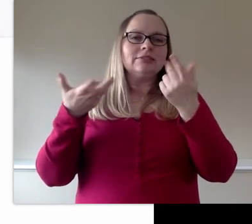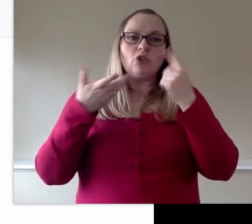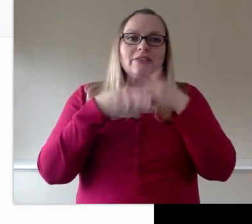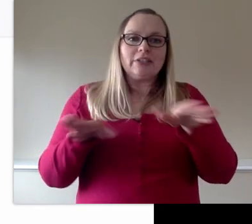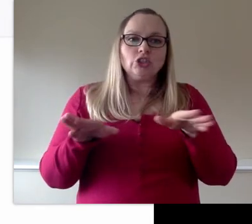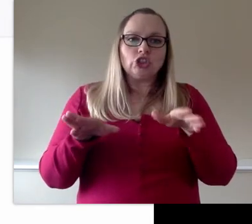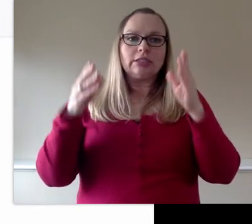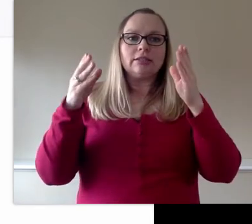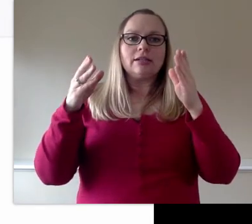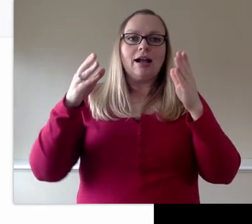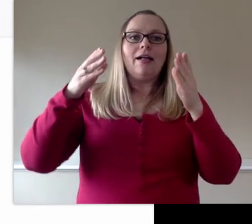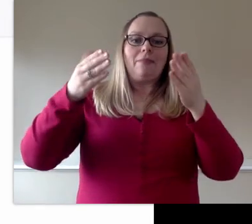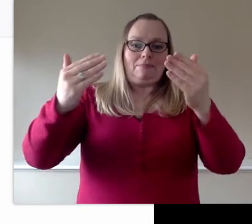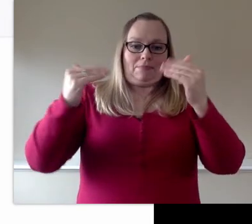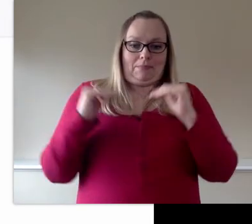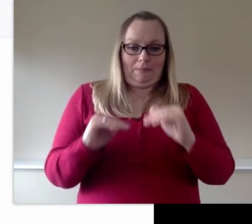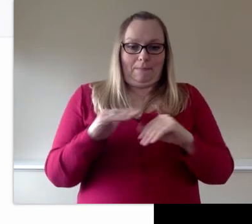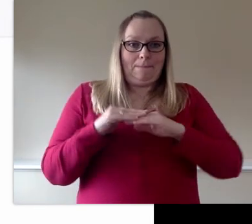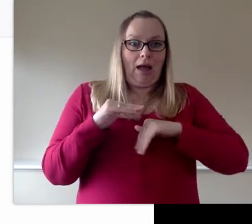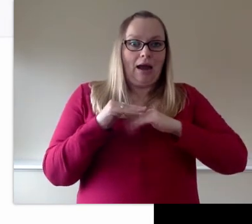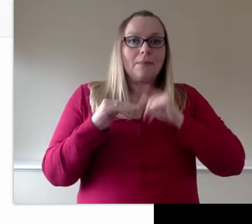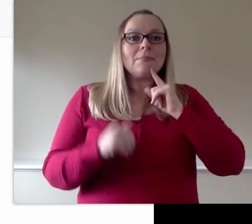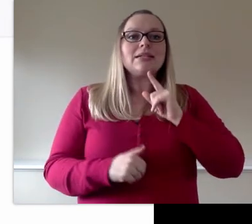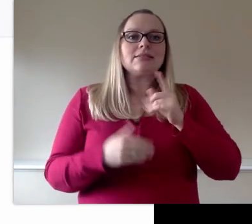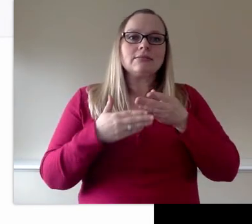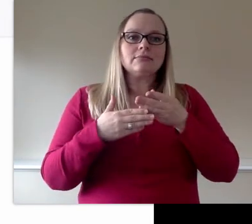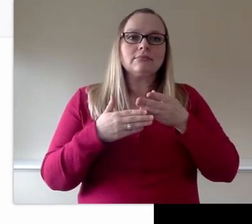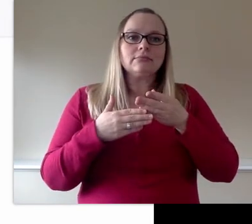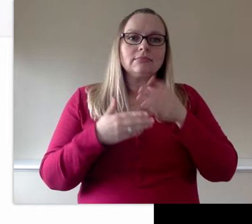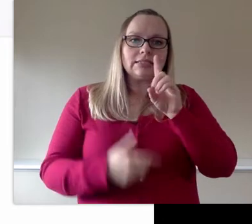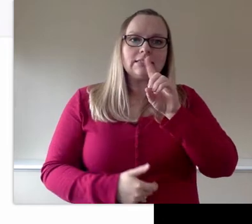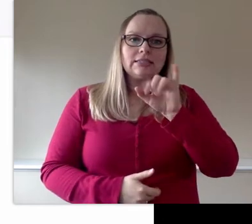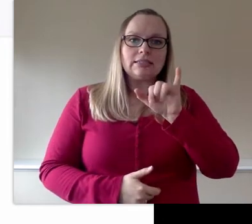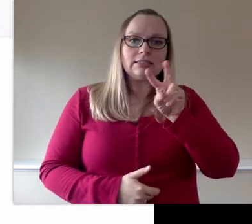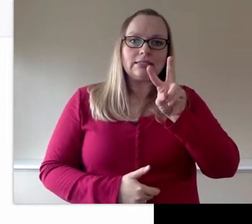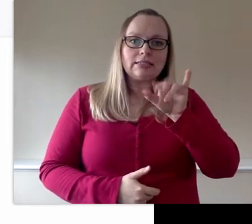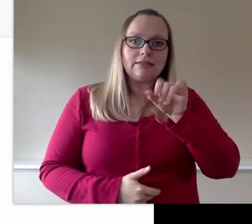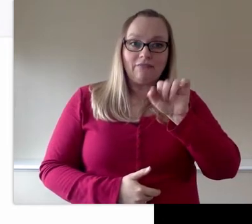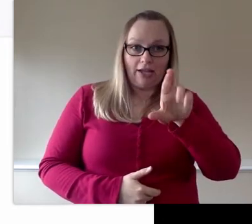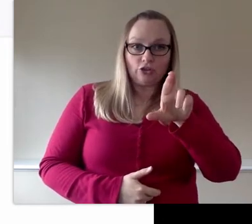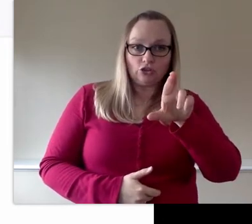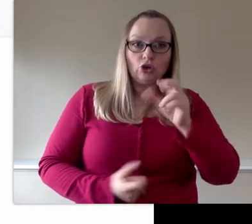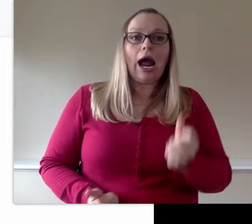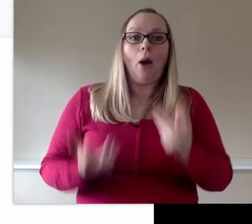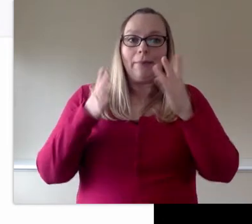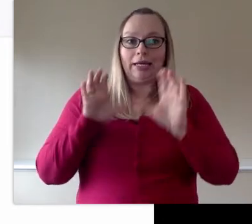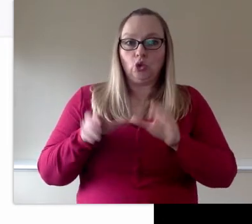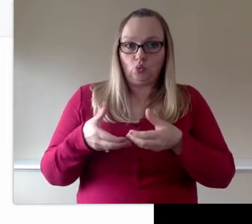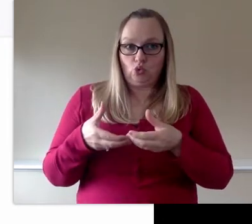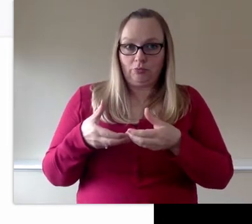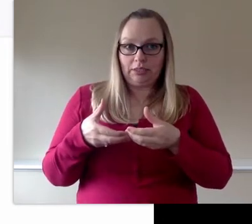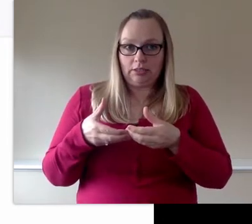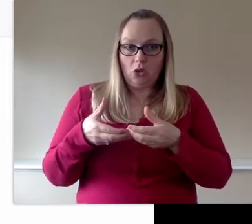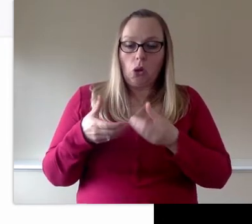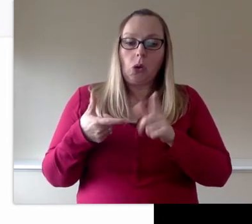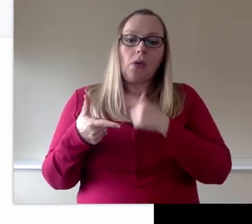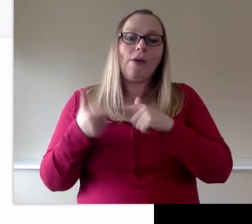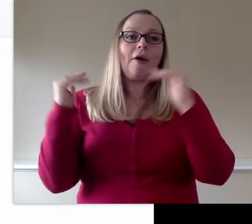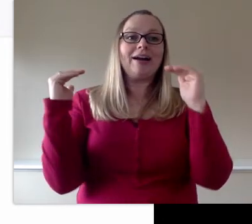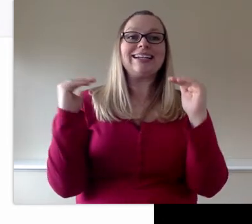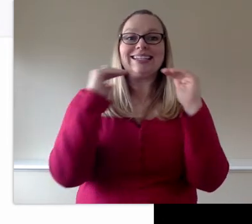on the bottom is the divisor, how many groups it's going to be split into. And then the quotient is put on the other side